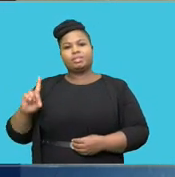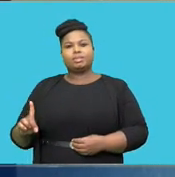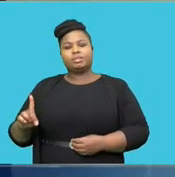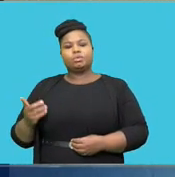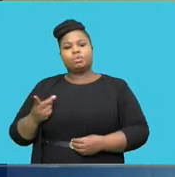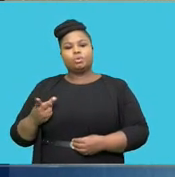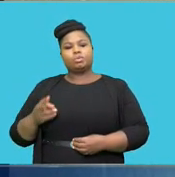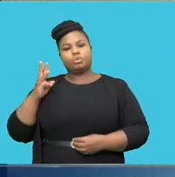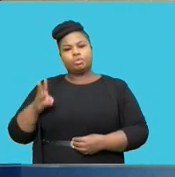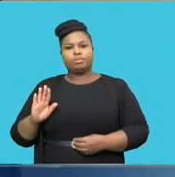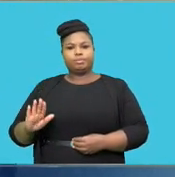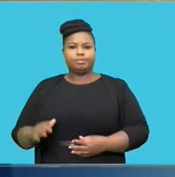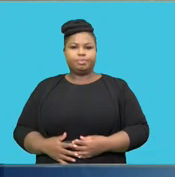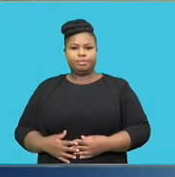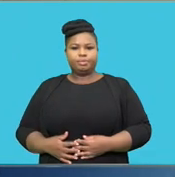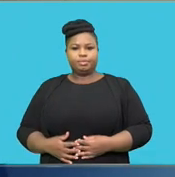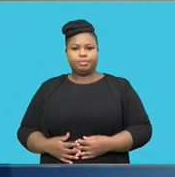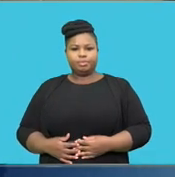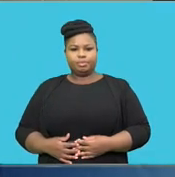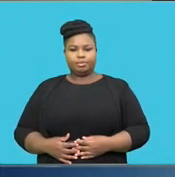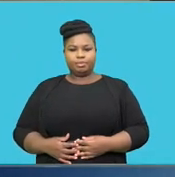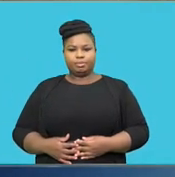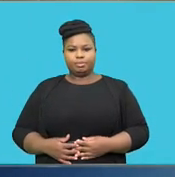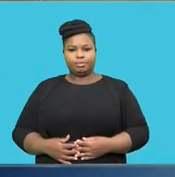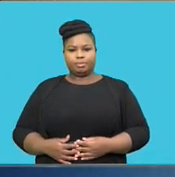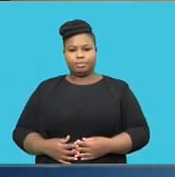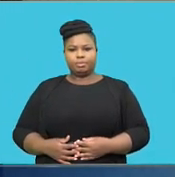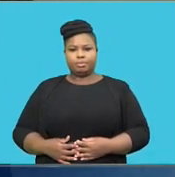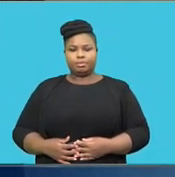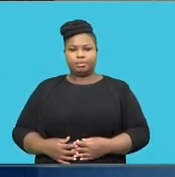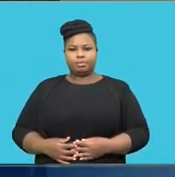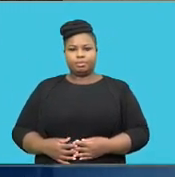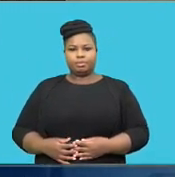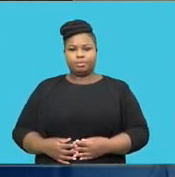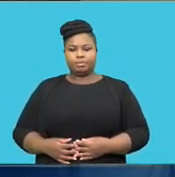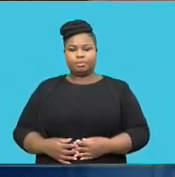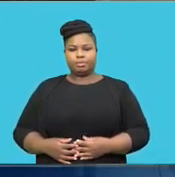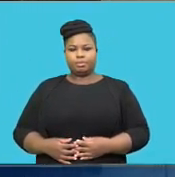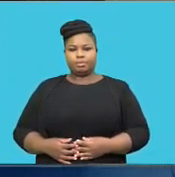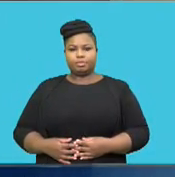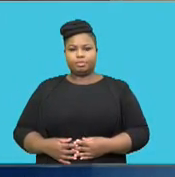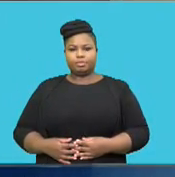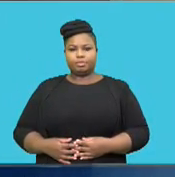mmogo le mesuwe ya tsona. Ditabeng tsa Soweto TV ke Manini Morolo ke le EDiepsloot.